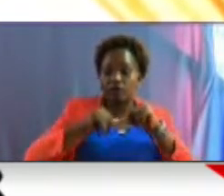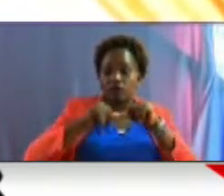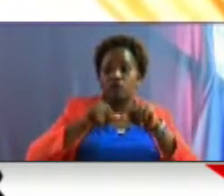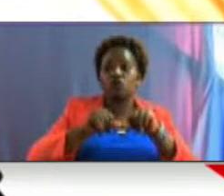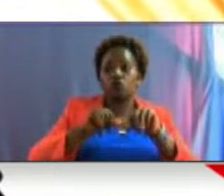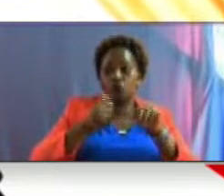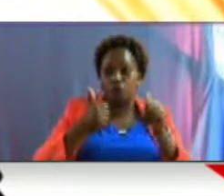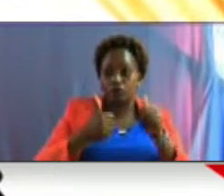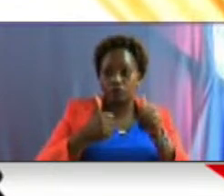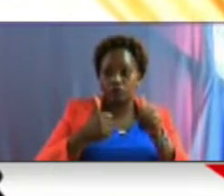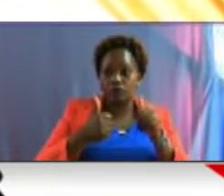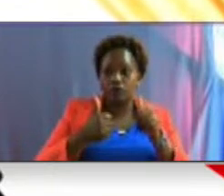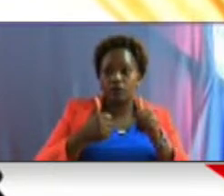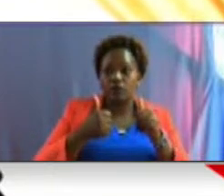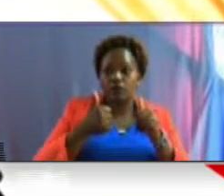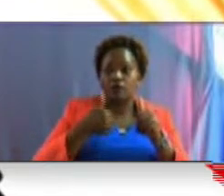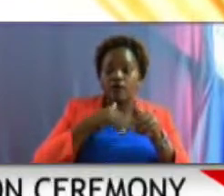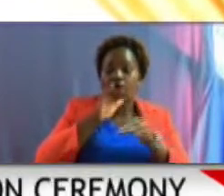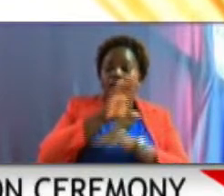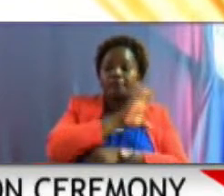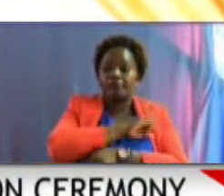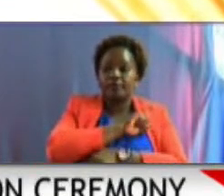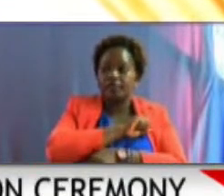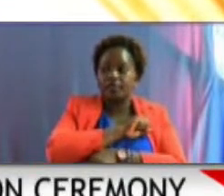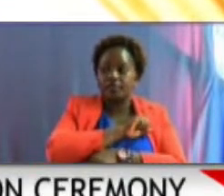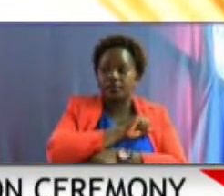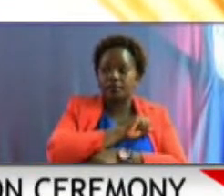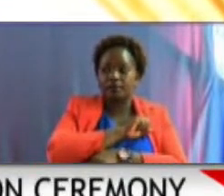normally, and we just ask for your patience.